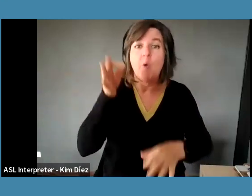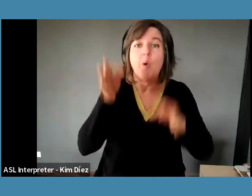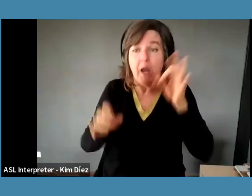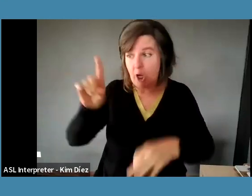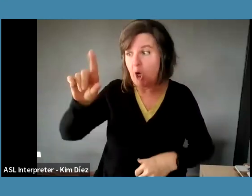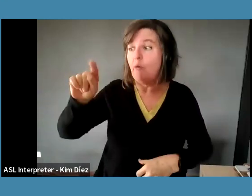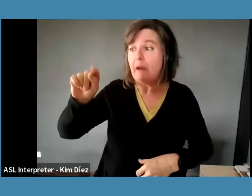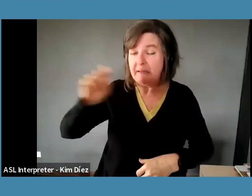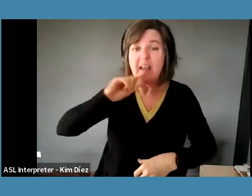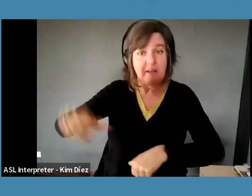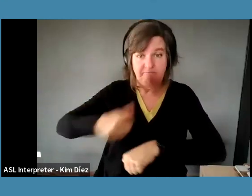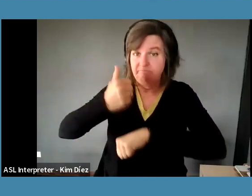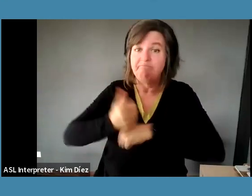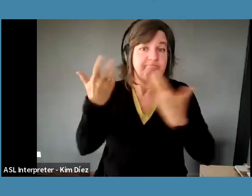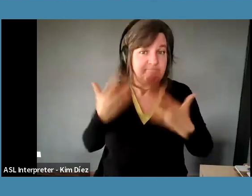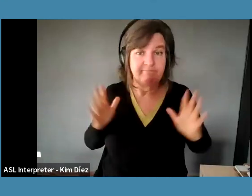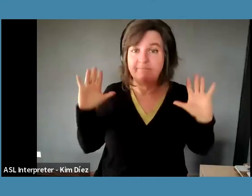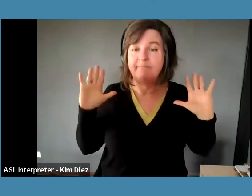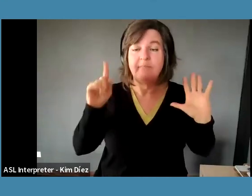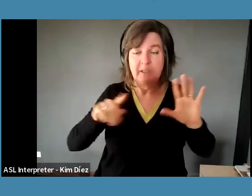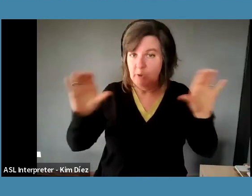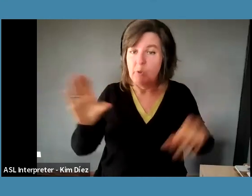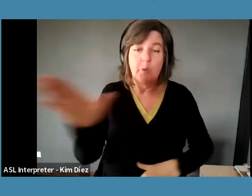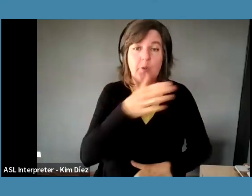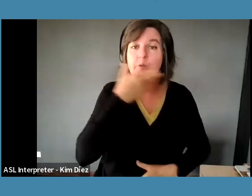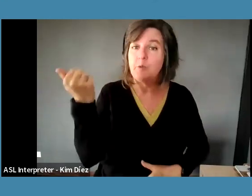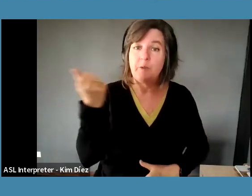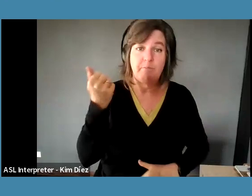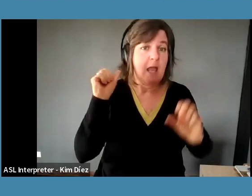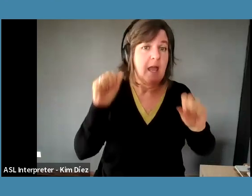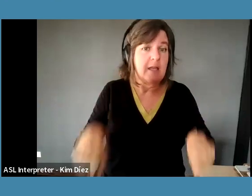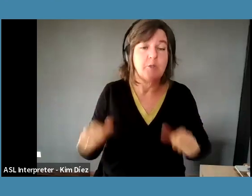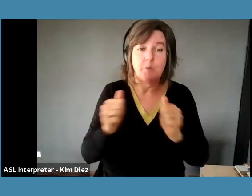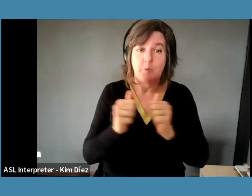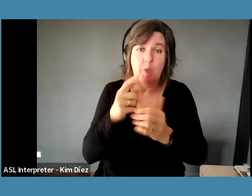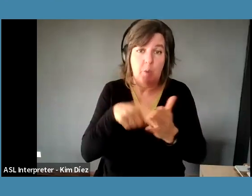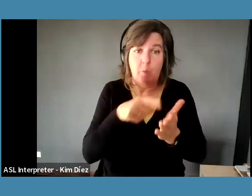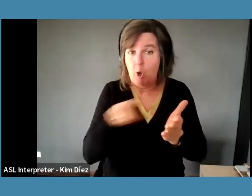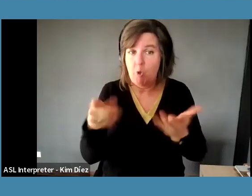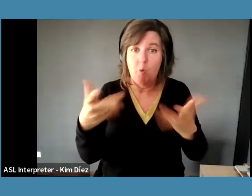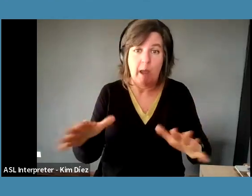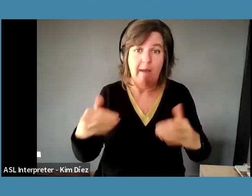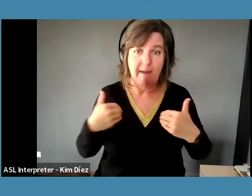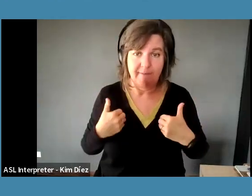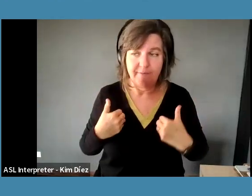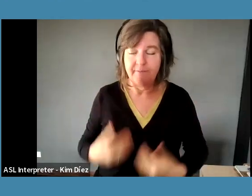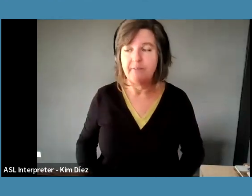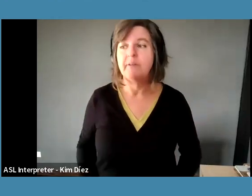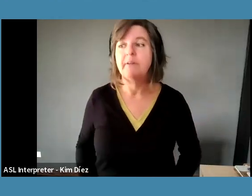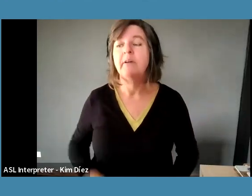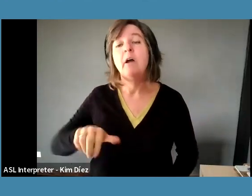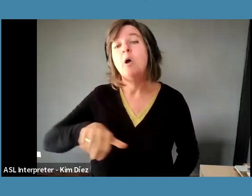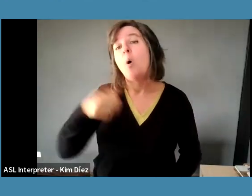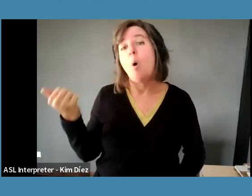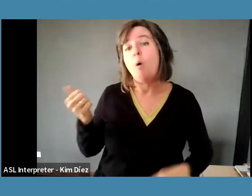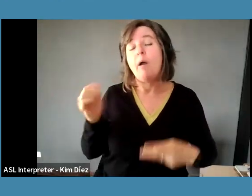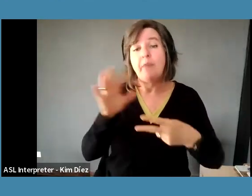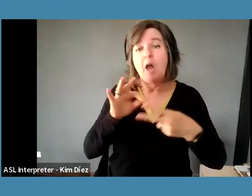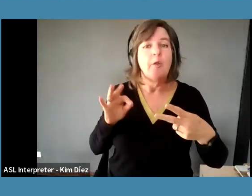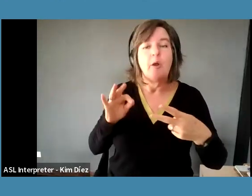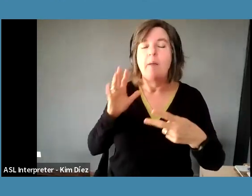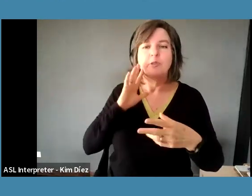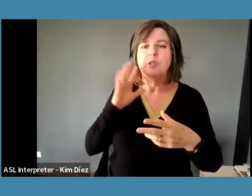and you do the best you can with what you have. And your other option is to withdraw your request for a